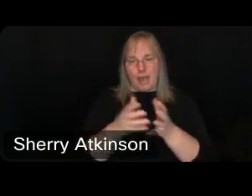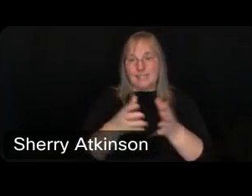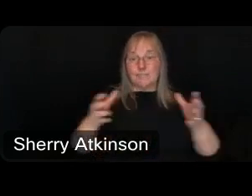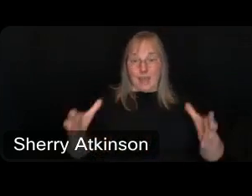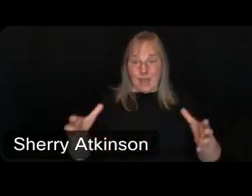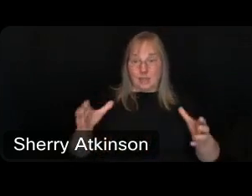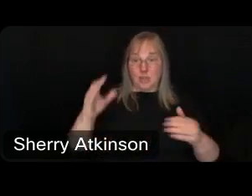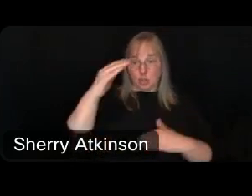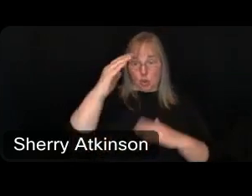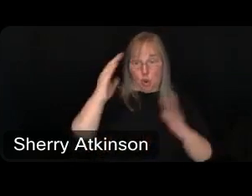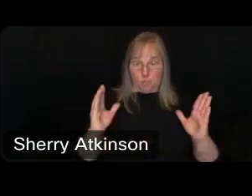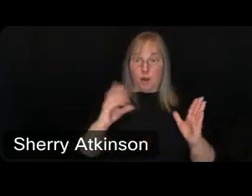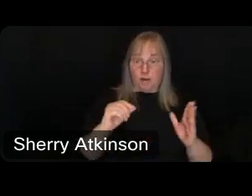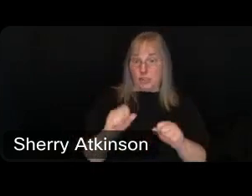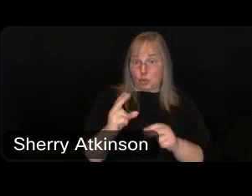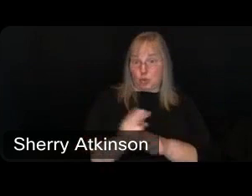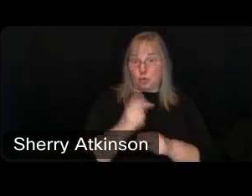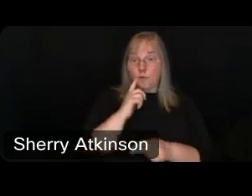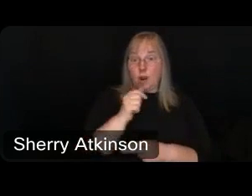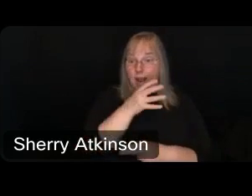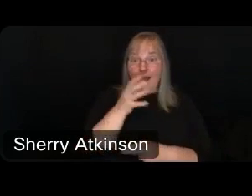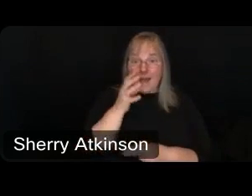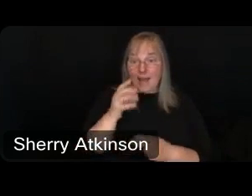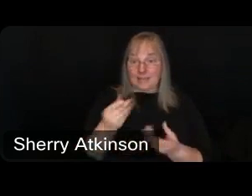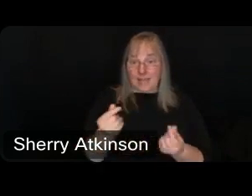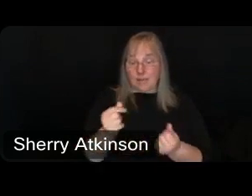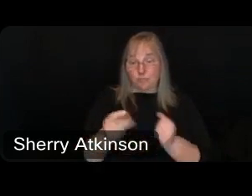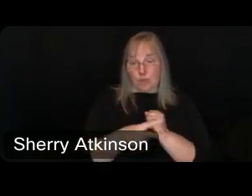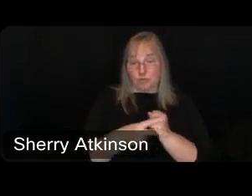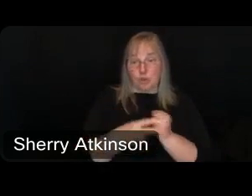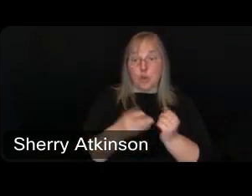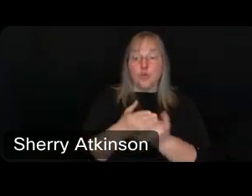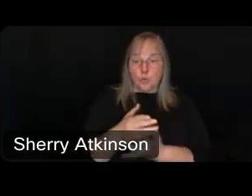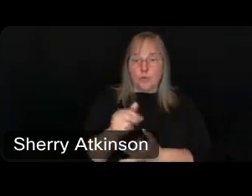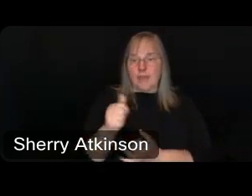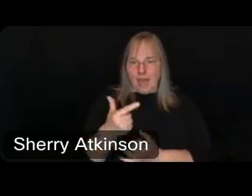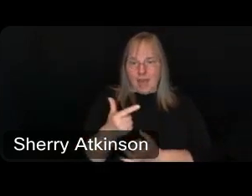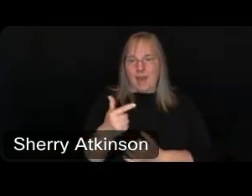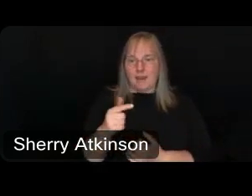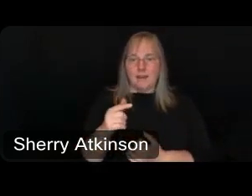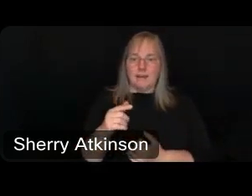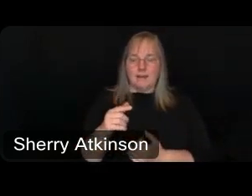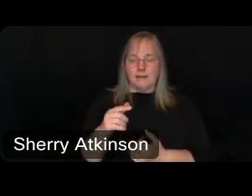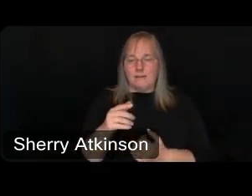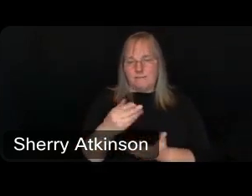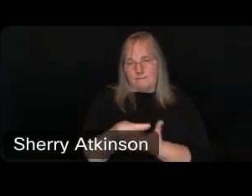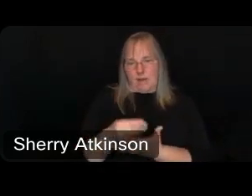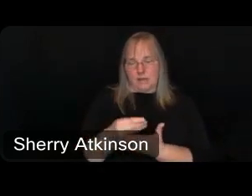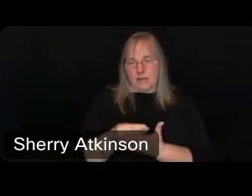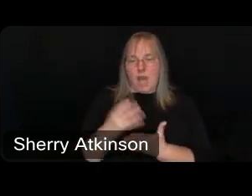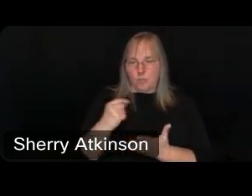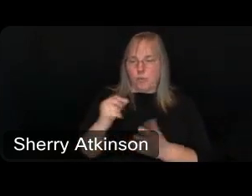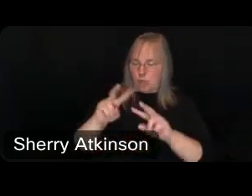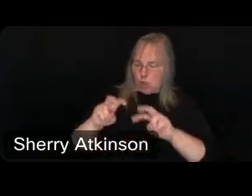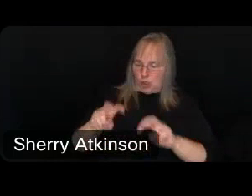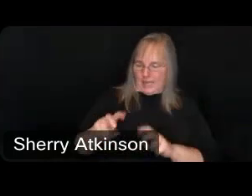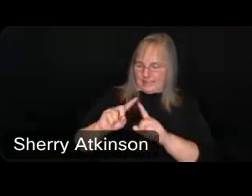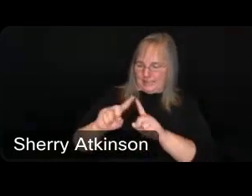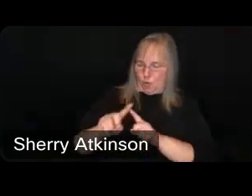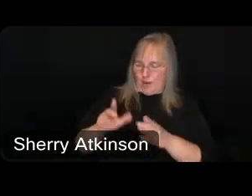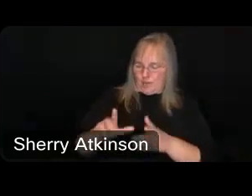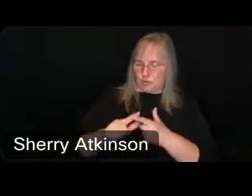uses for the ag land preservation, for the ag fund. And they'll be looking for ways to let the ag fund support agriculture